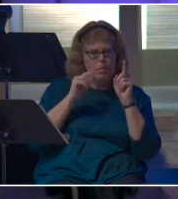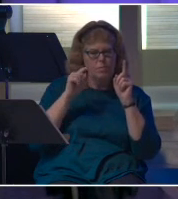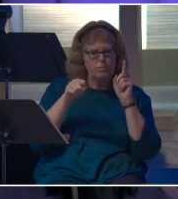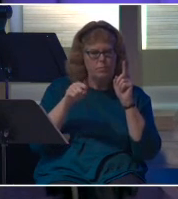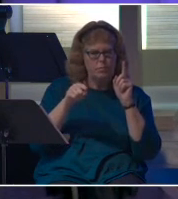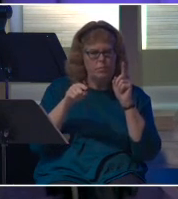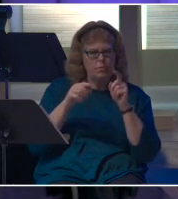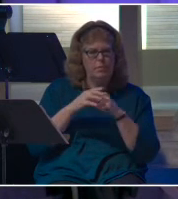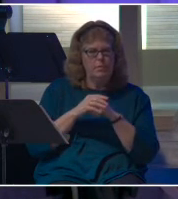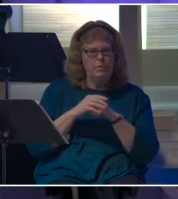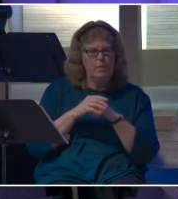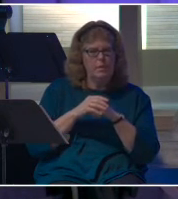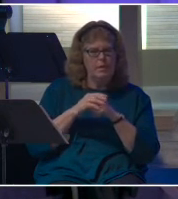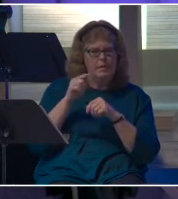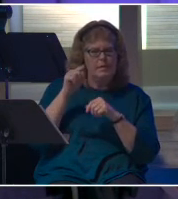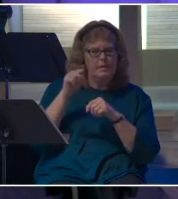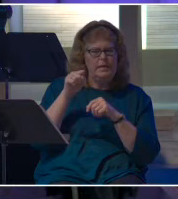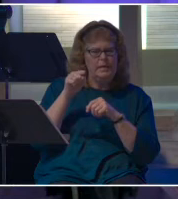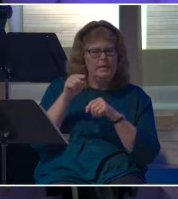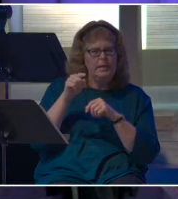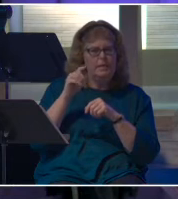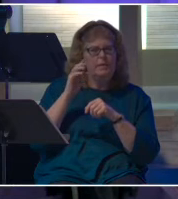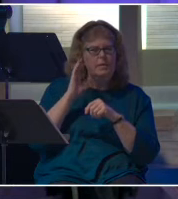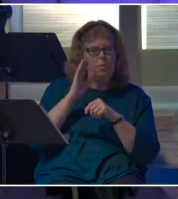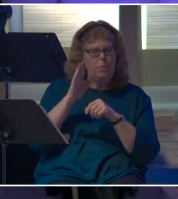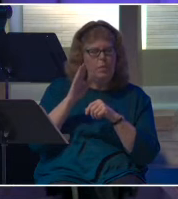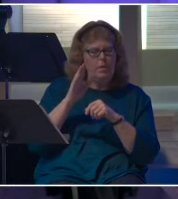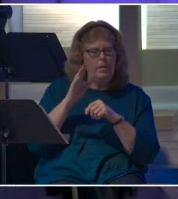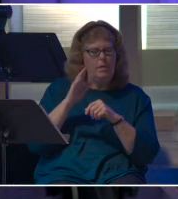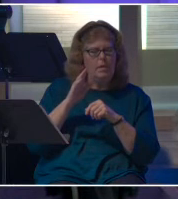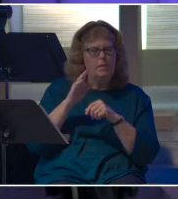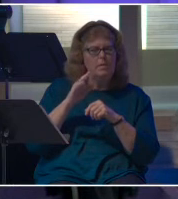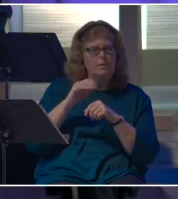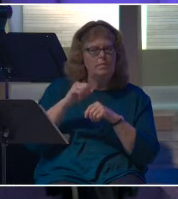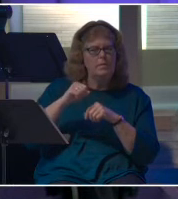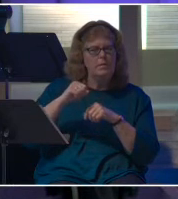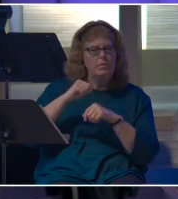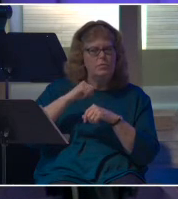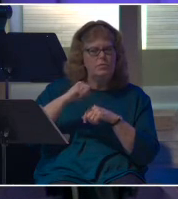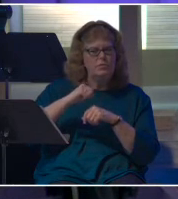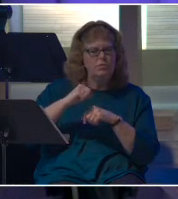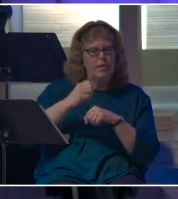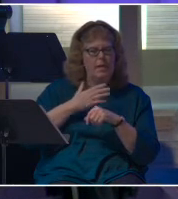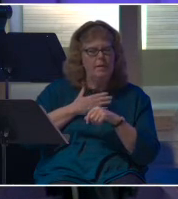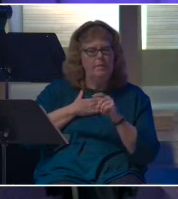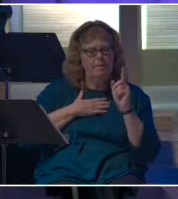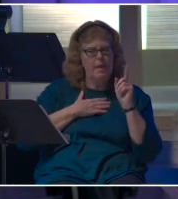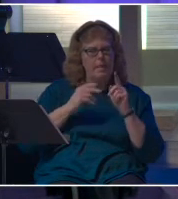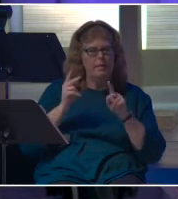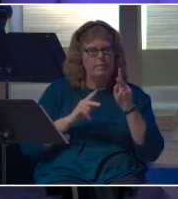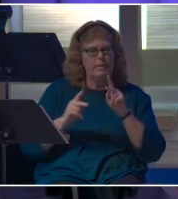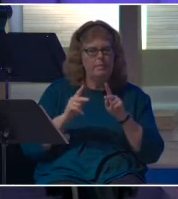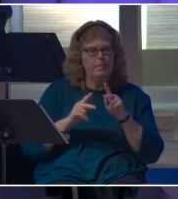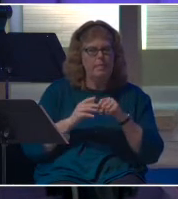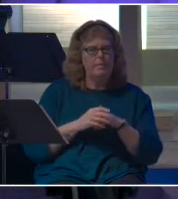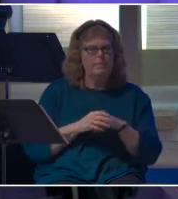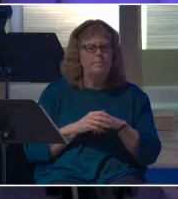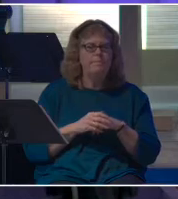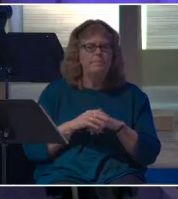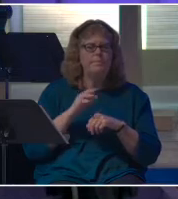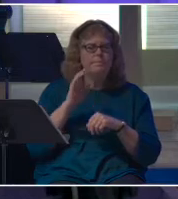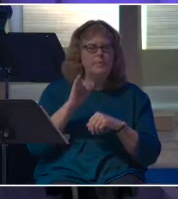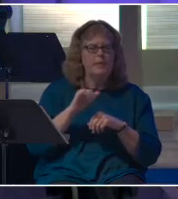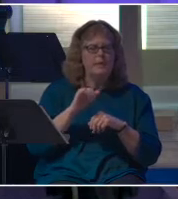you. It is he who shall restrain my people. This right here is